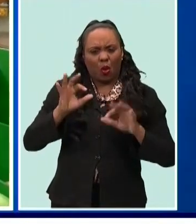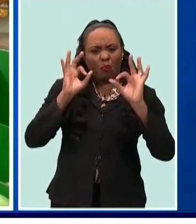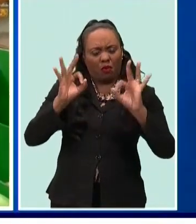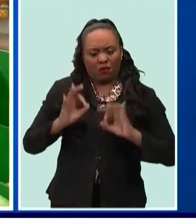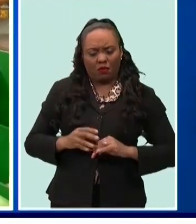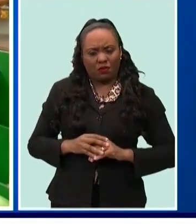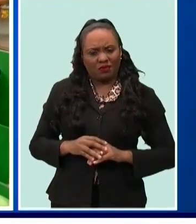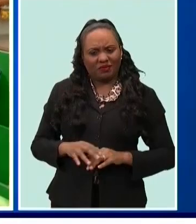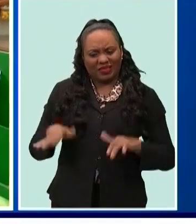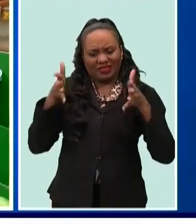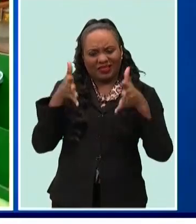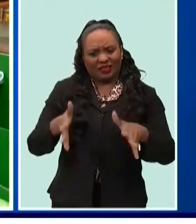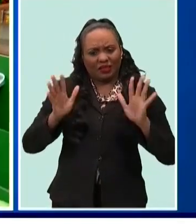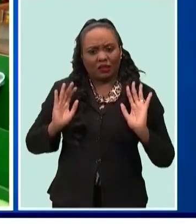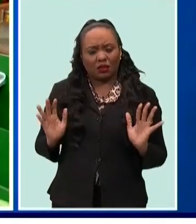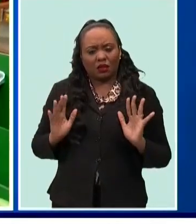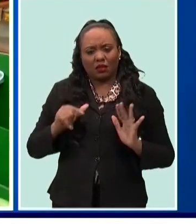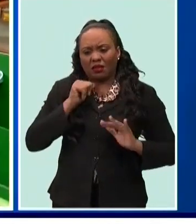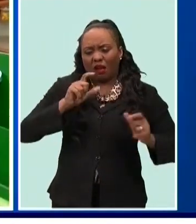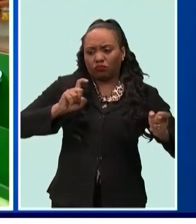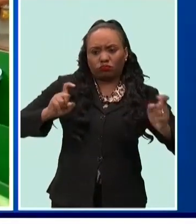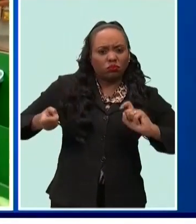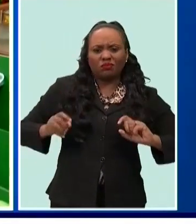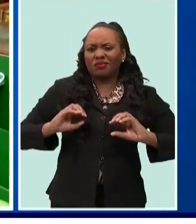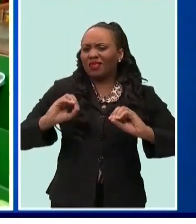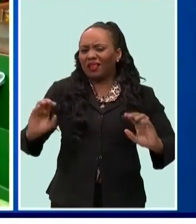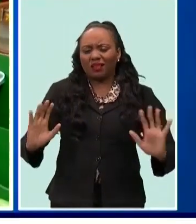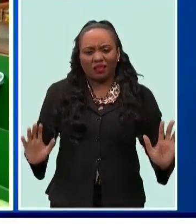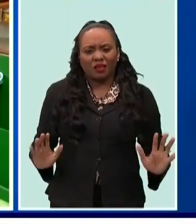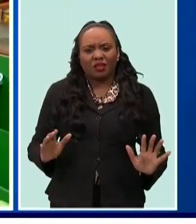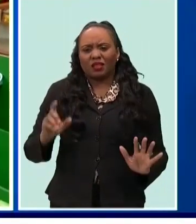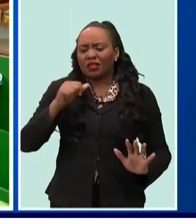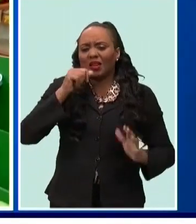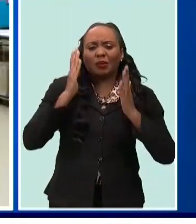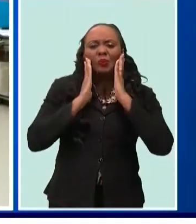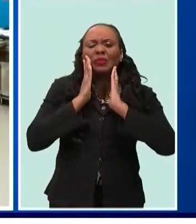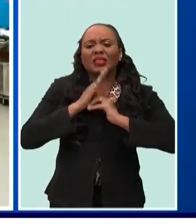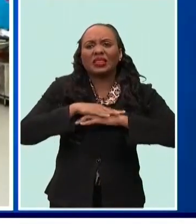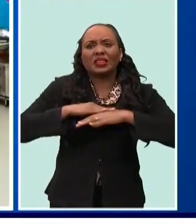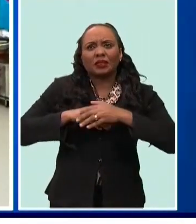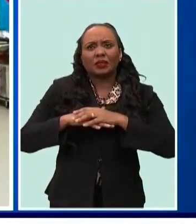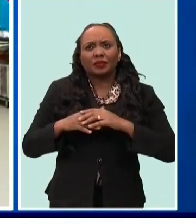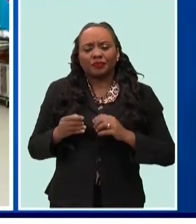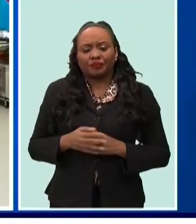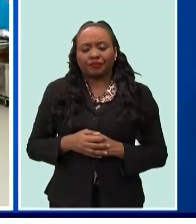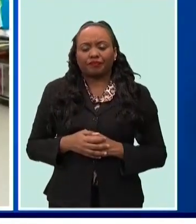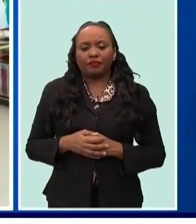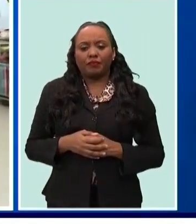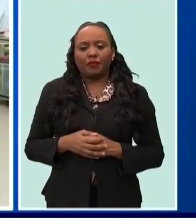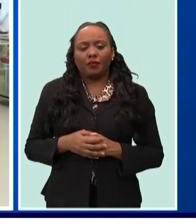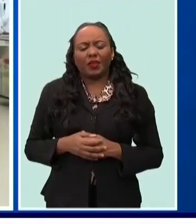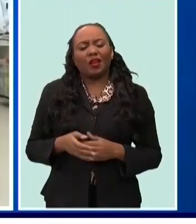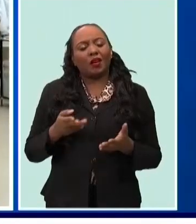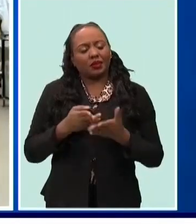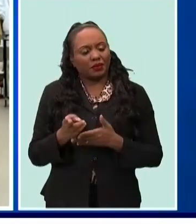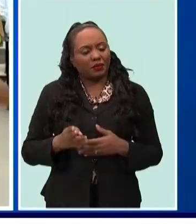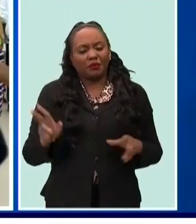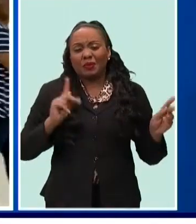it should be the same sad way. It should have to change at all. So women should not be bleaching. To be honest, I feel nobody should be bleaching the